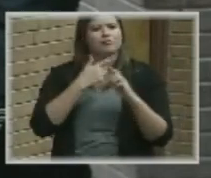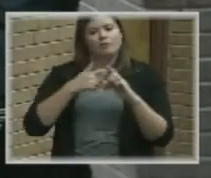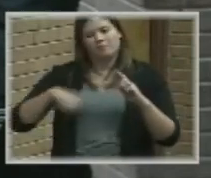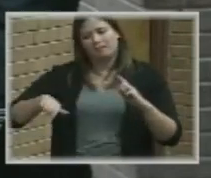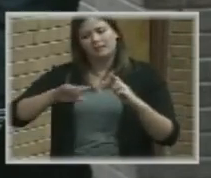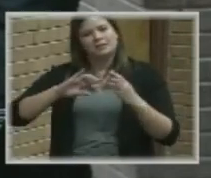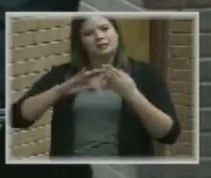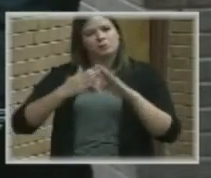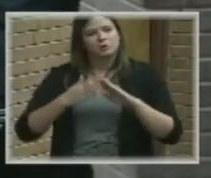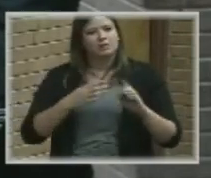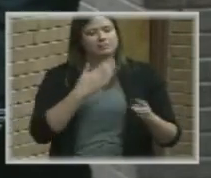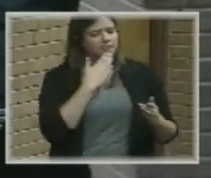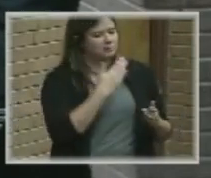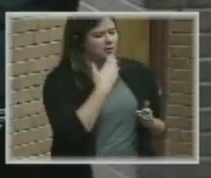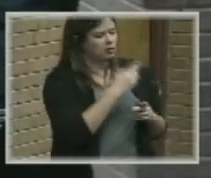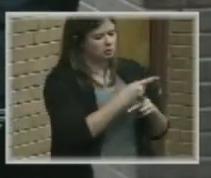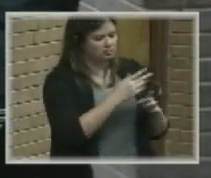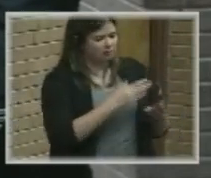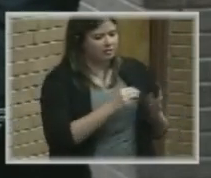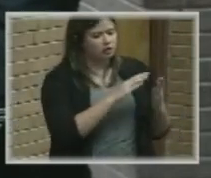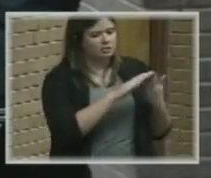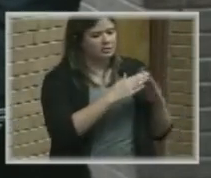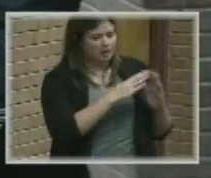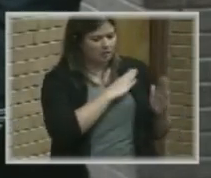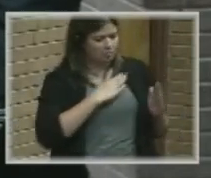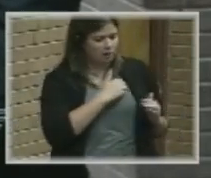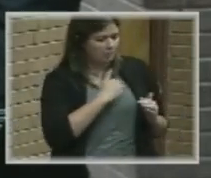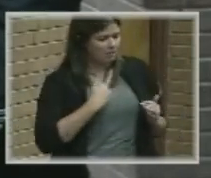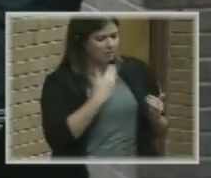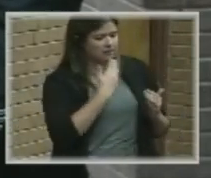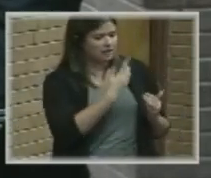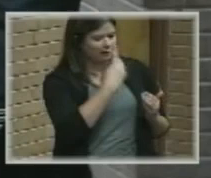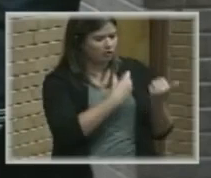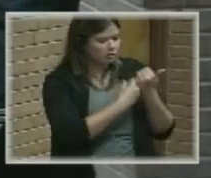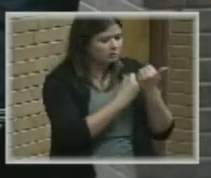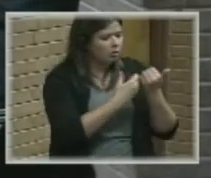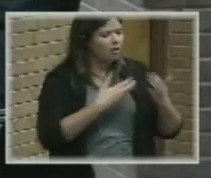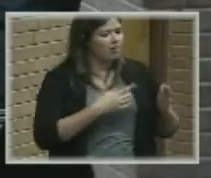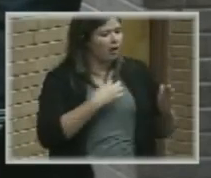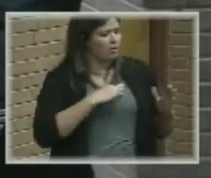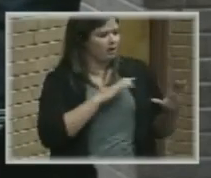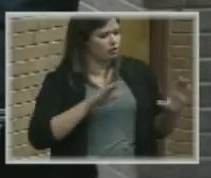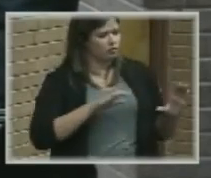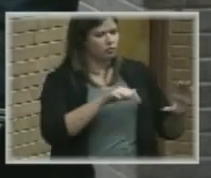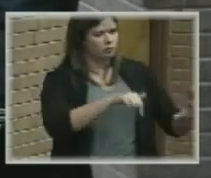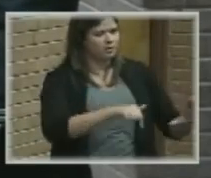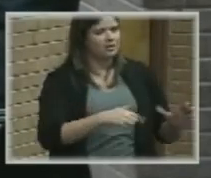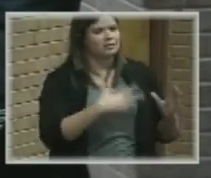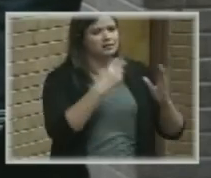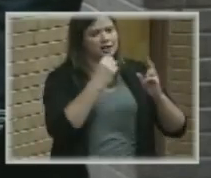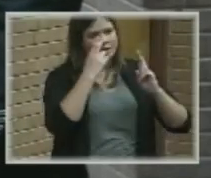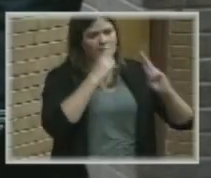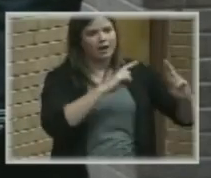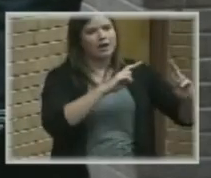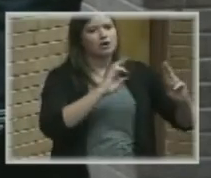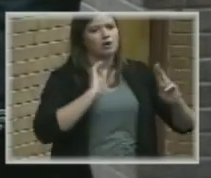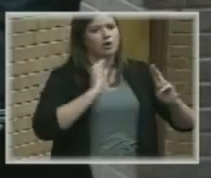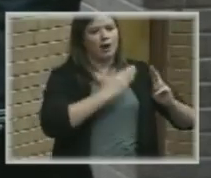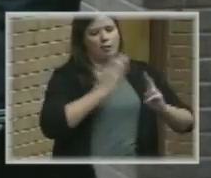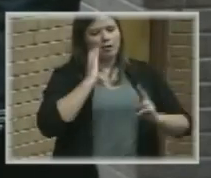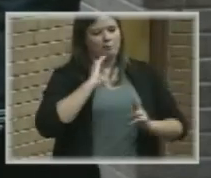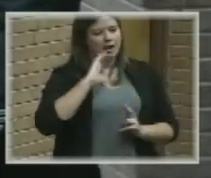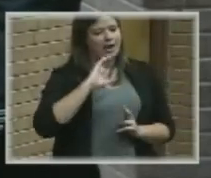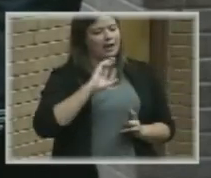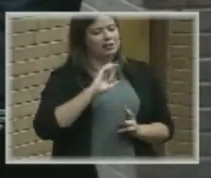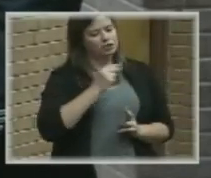you, Supervisor, and town board members, thank you for the support and allowing us to do this in honor of our past chief,